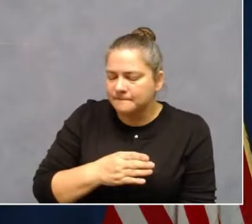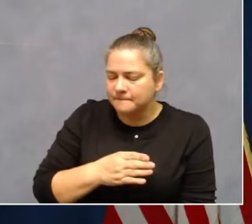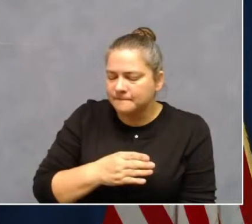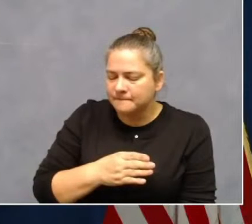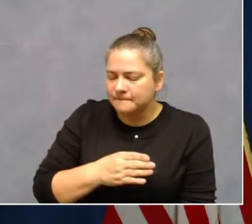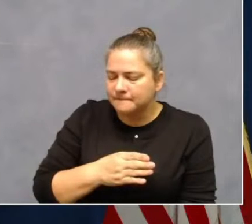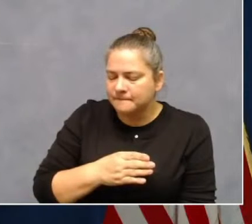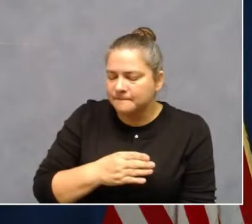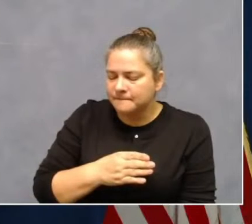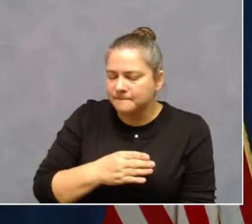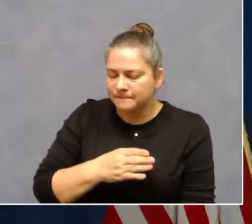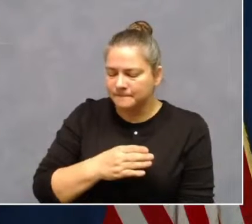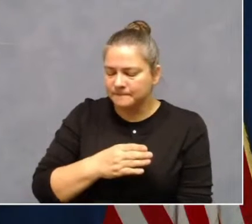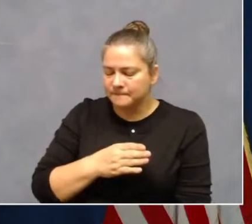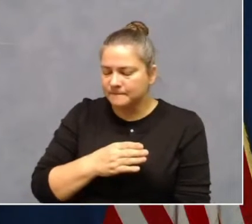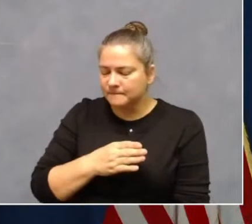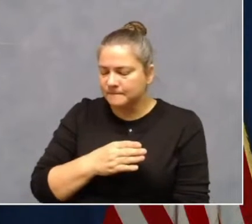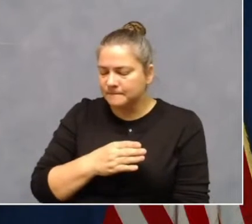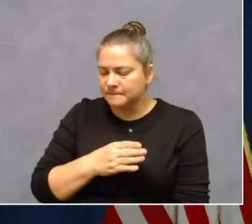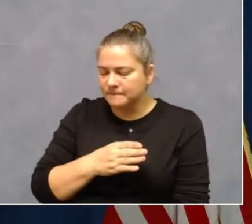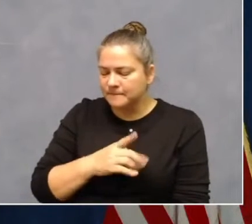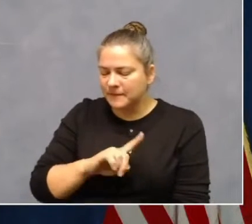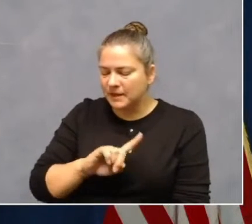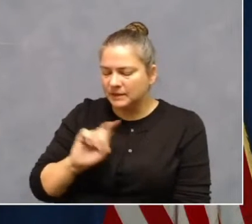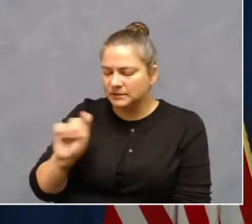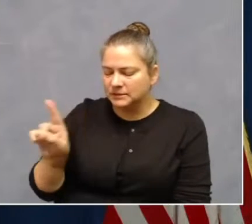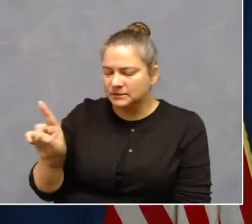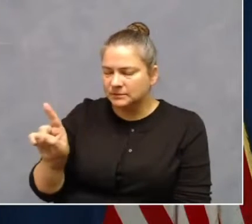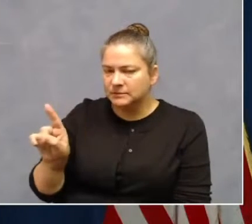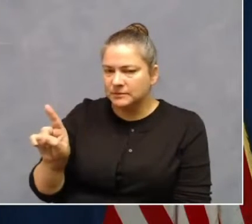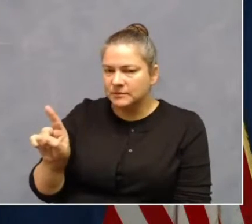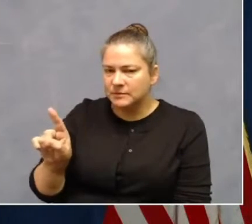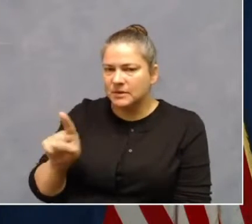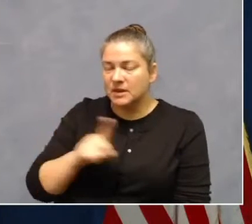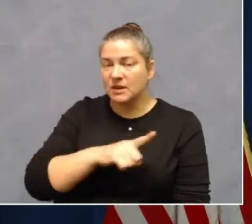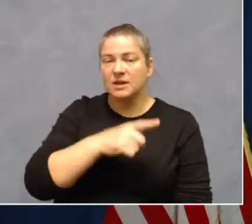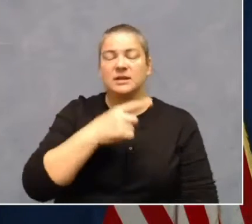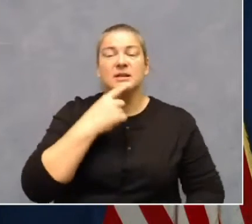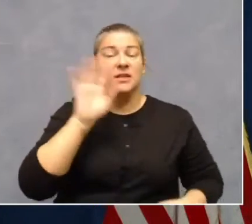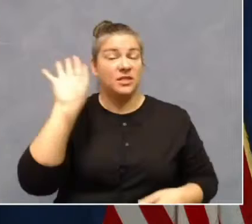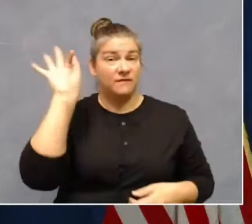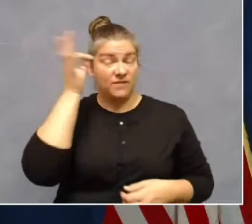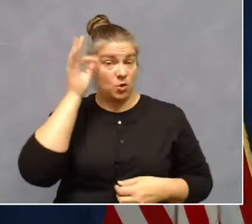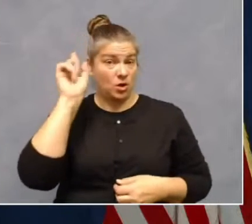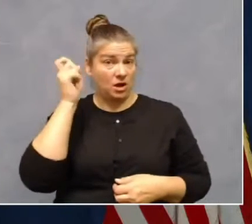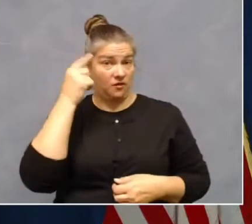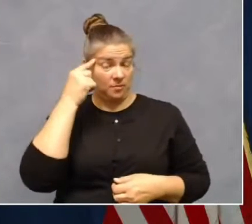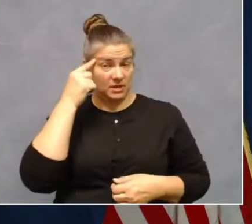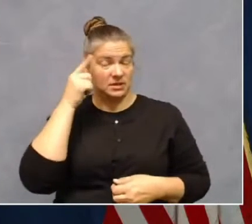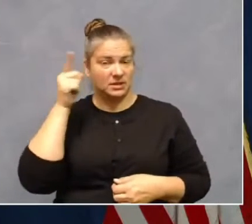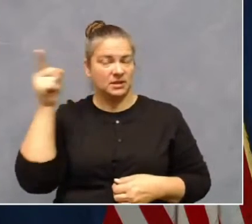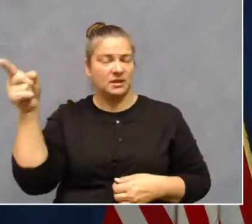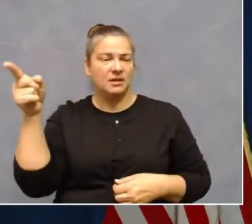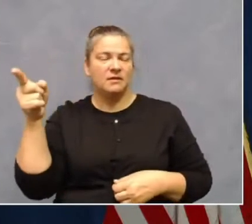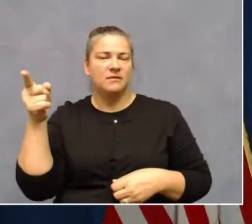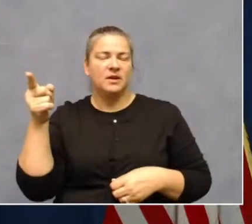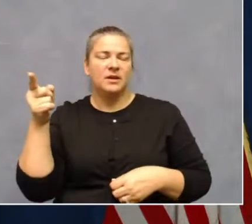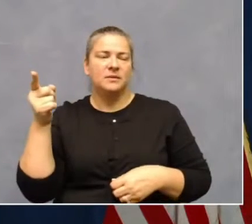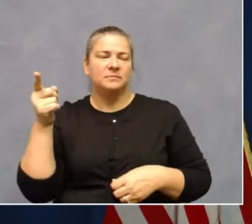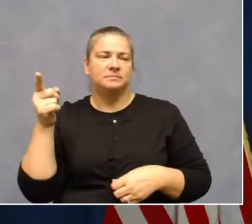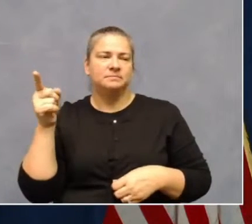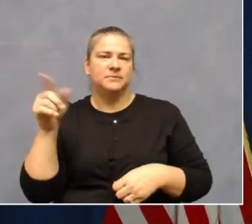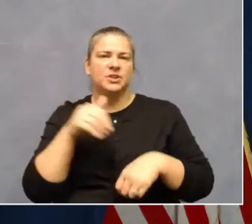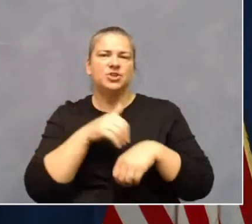also concerned about how accurate they are. So the federal government has shipped some rapid, they're about